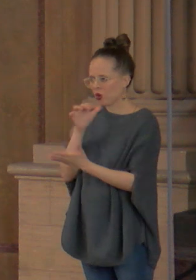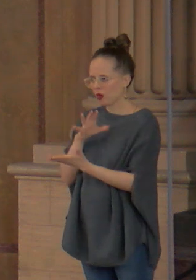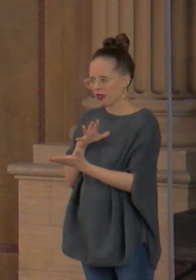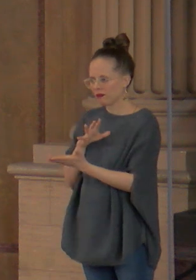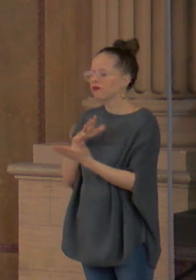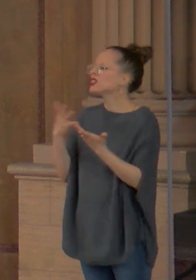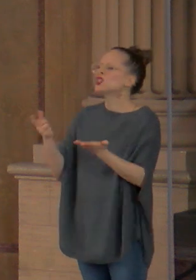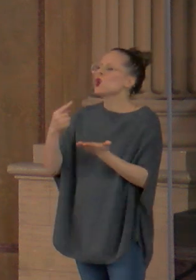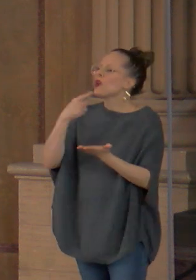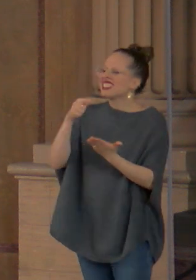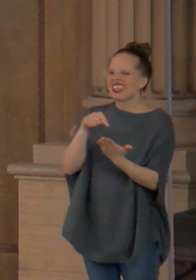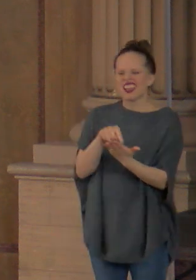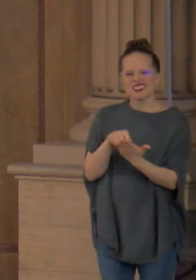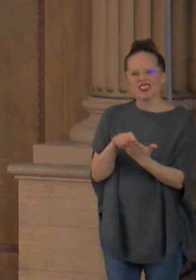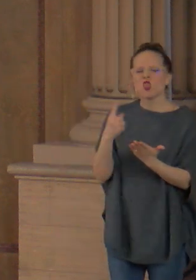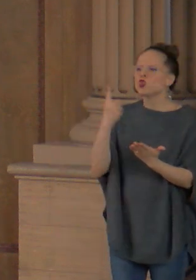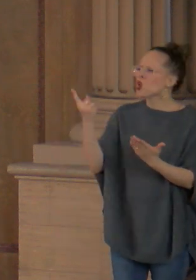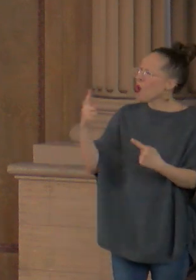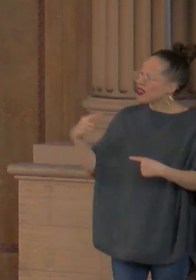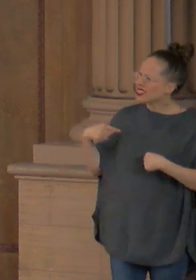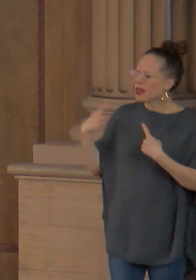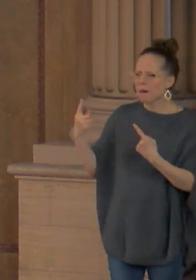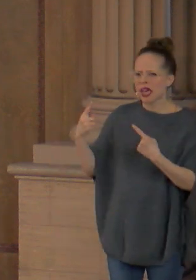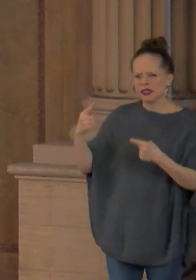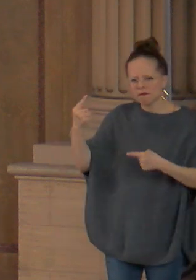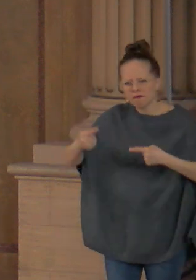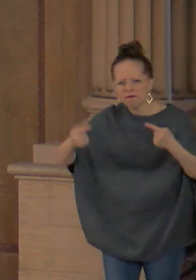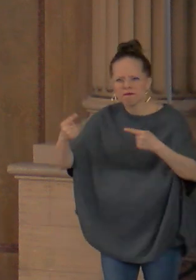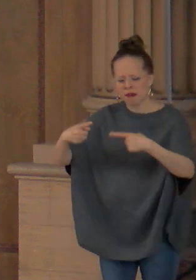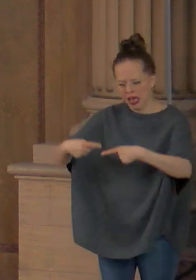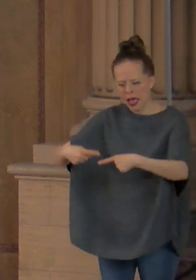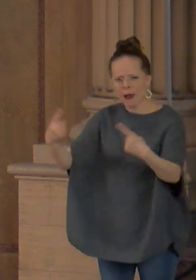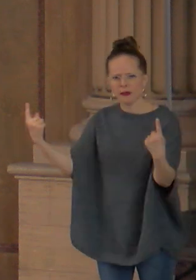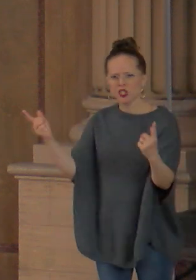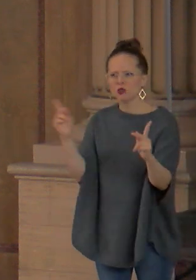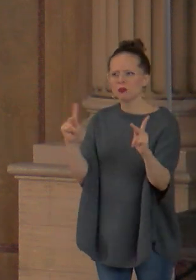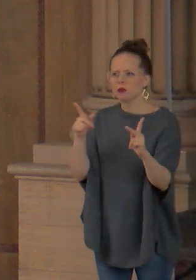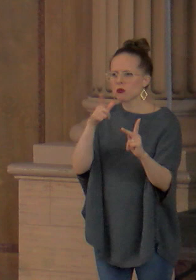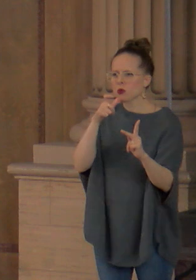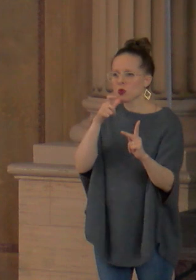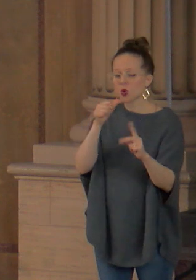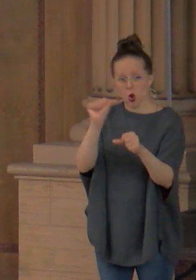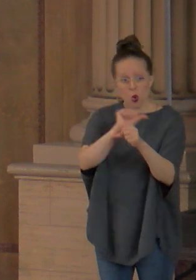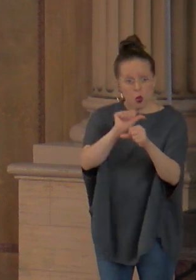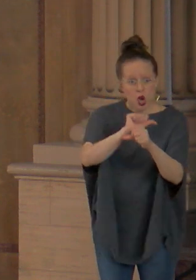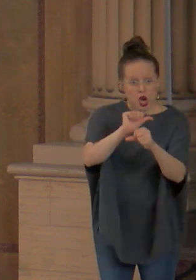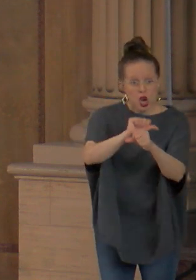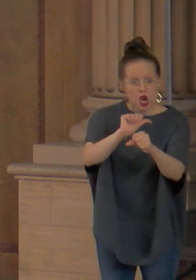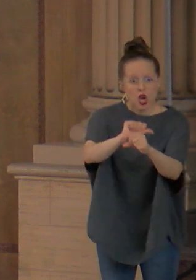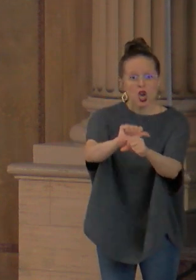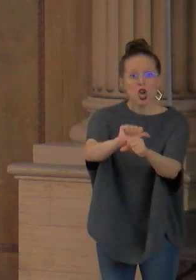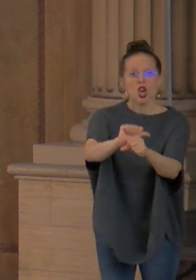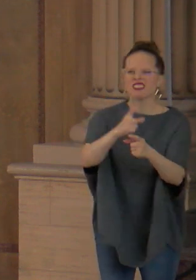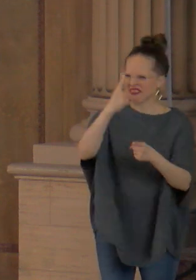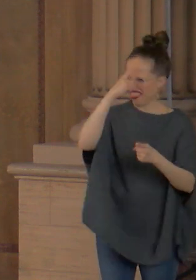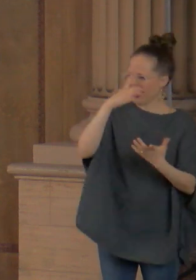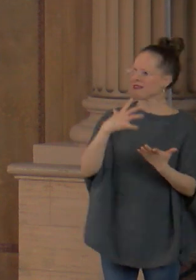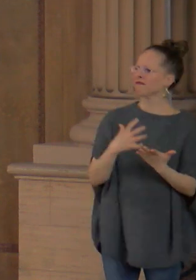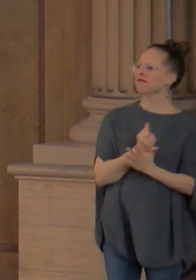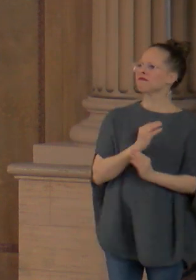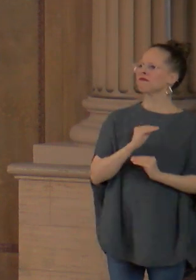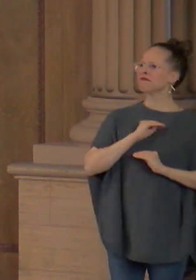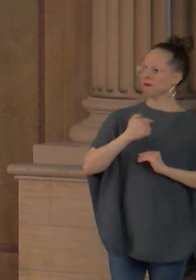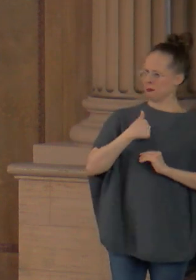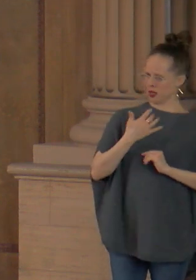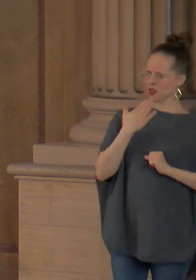persecution and some opposition from those who would justify themselves by work. The people who think that they've earned a spot with God